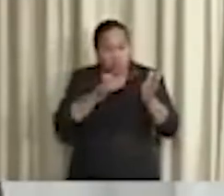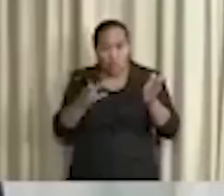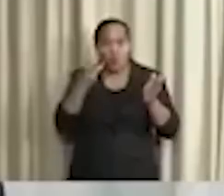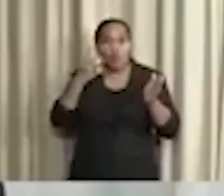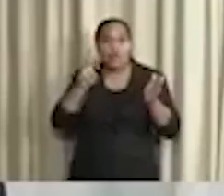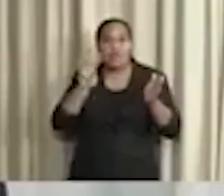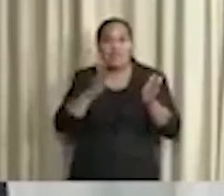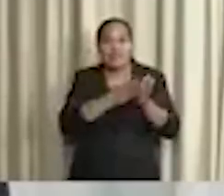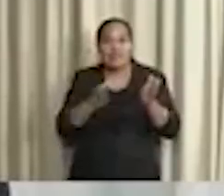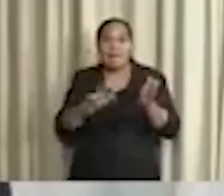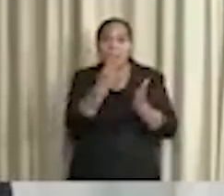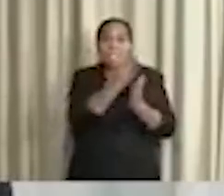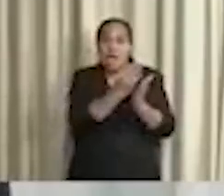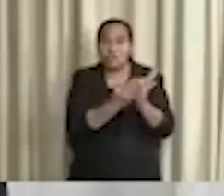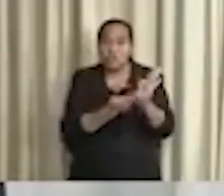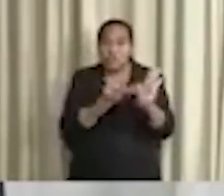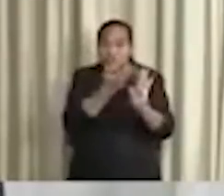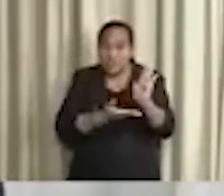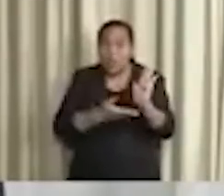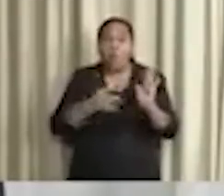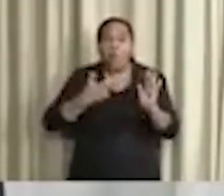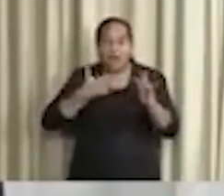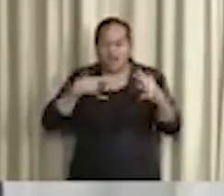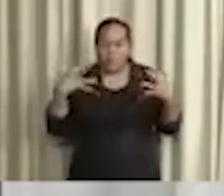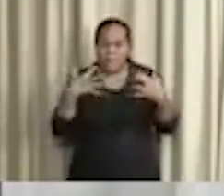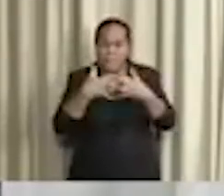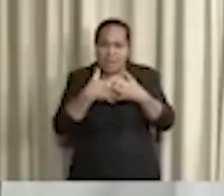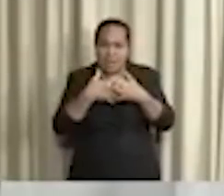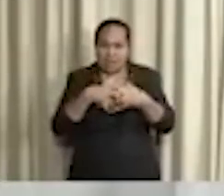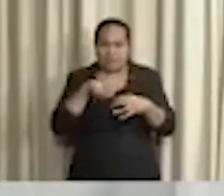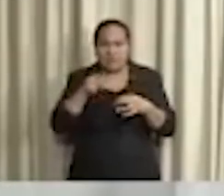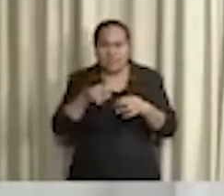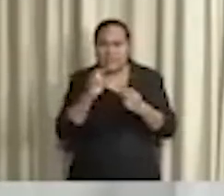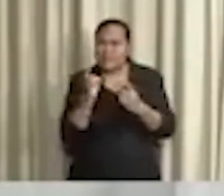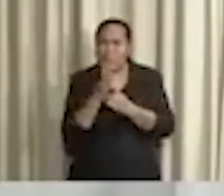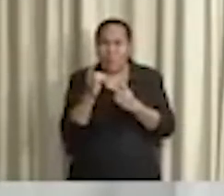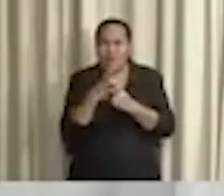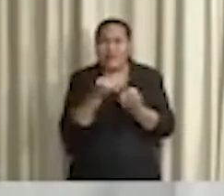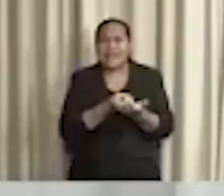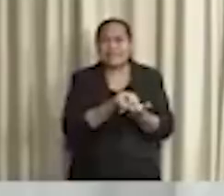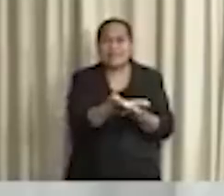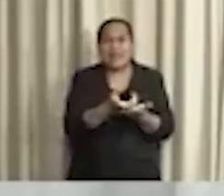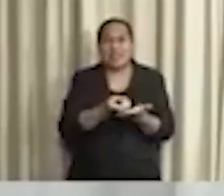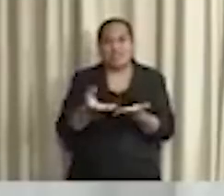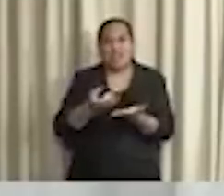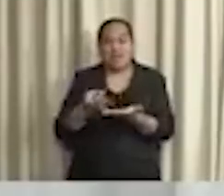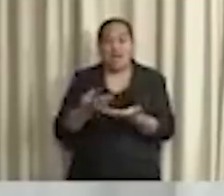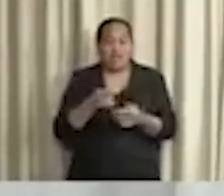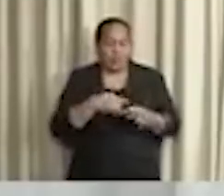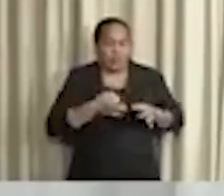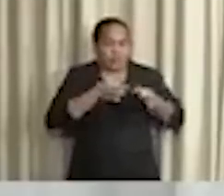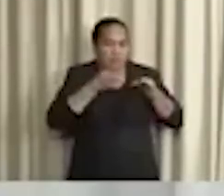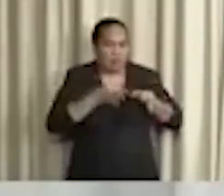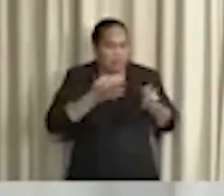budget to meet critical expenditure that we have come up with